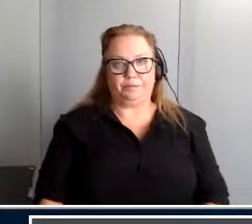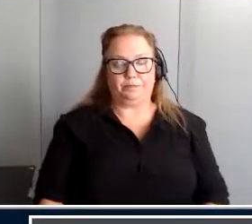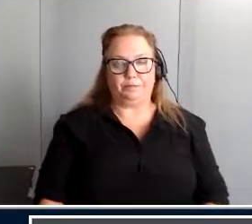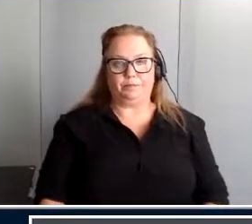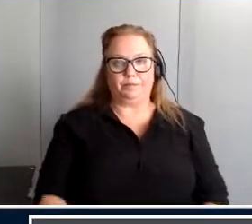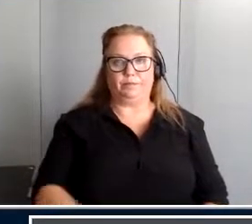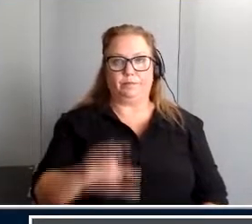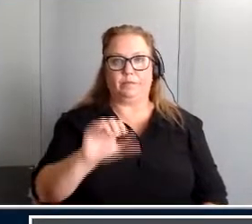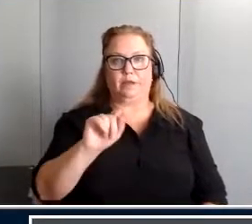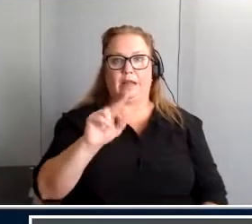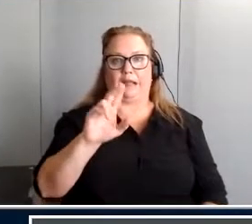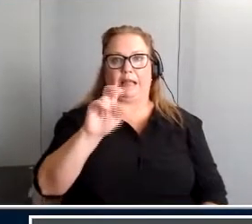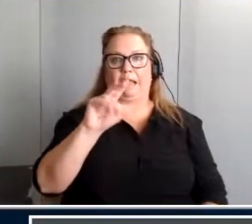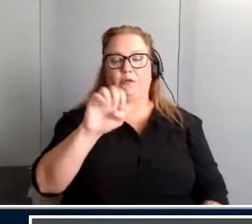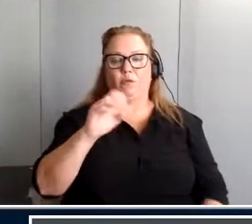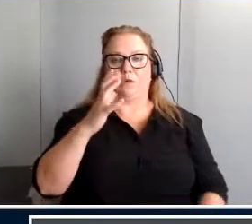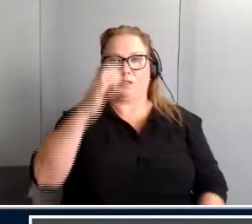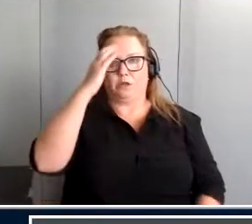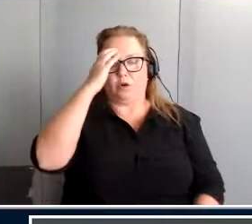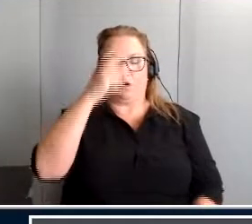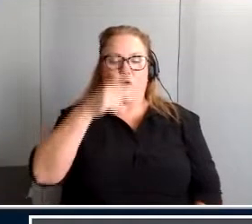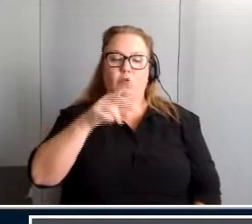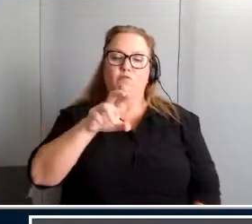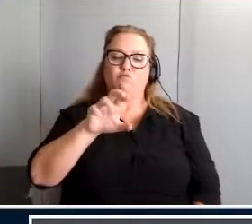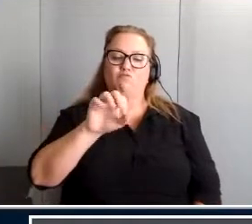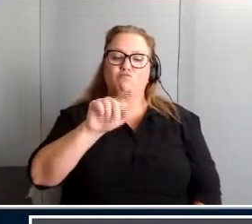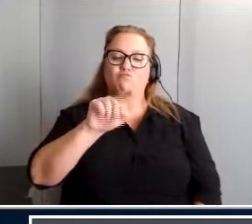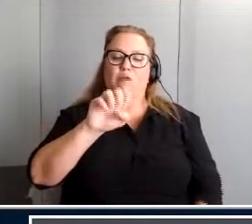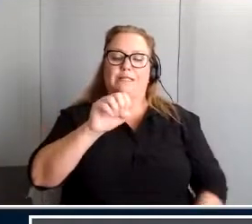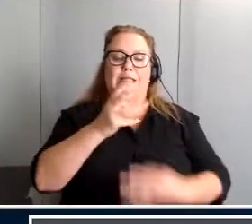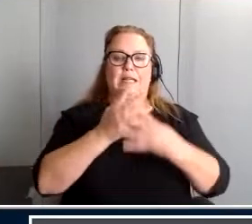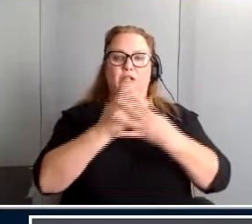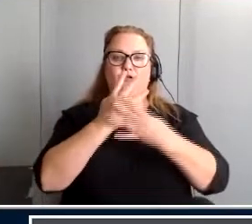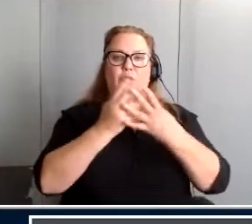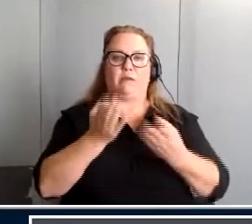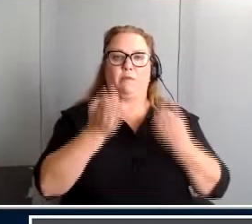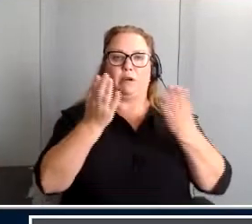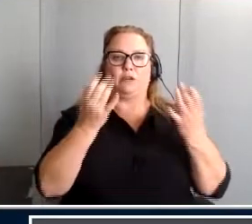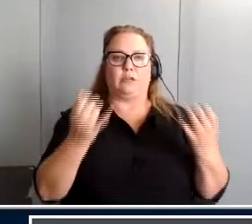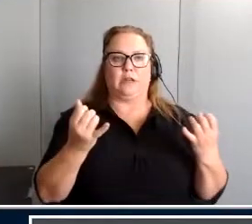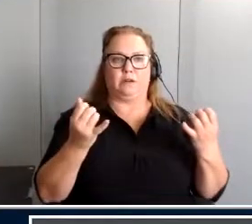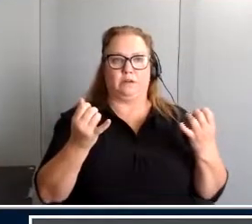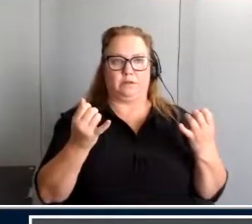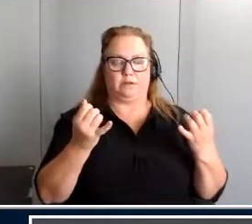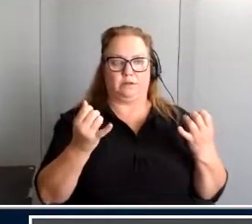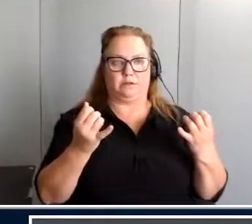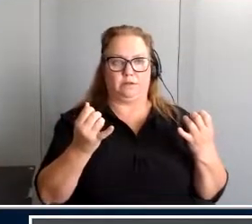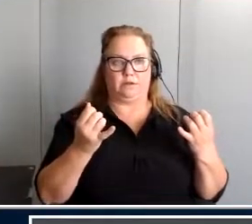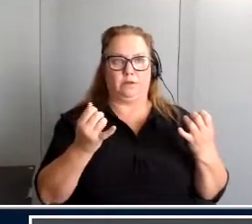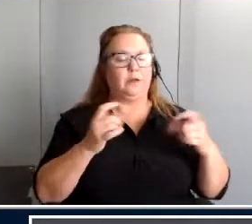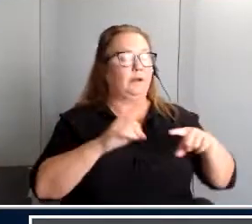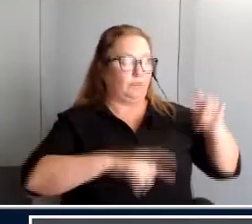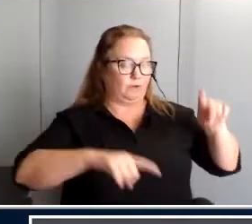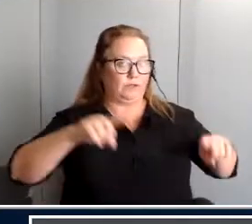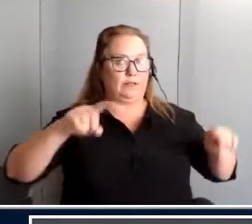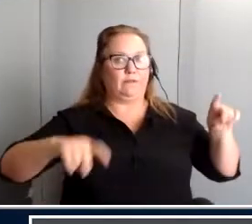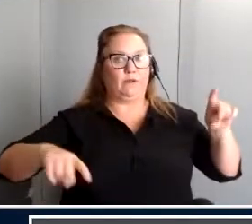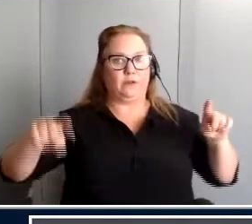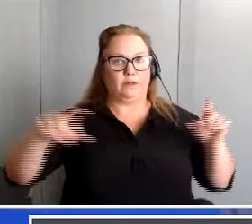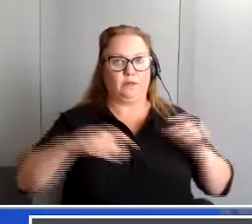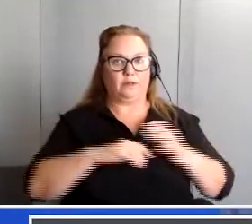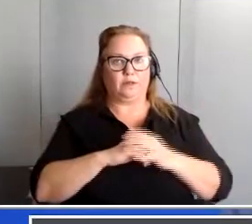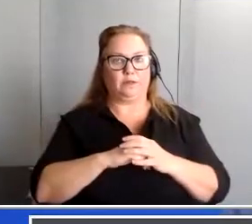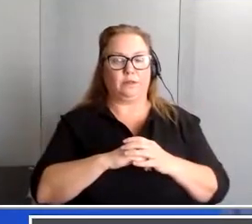know, what's the current prostate screening recommendation? So there's actually different guidelines. Okay. And I